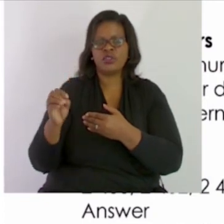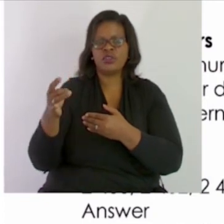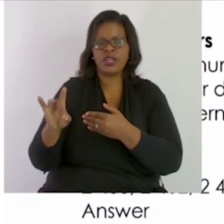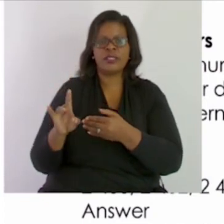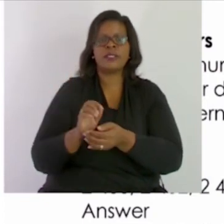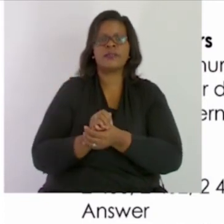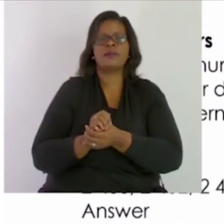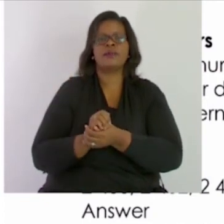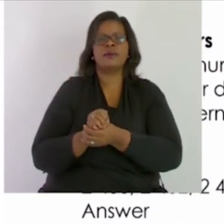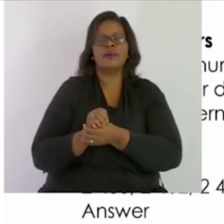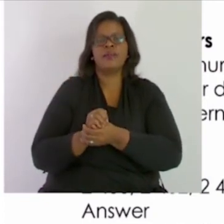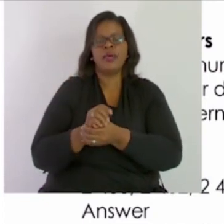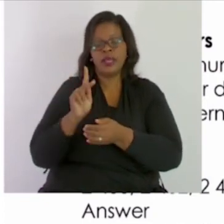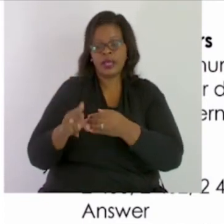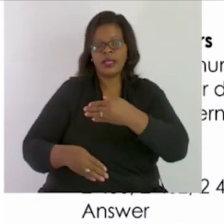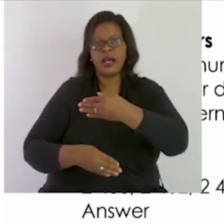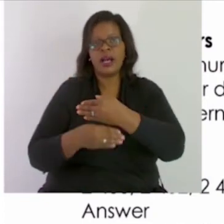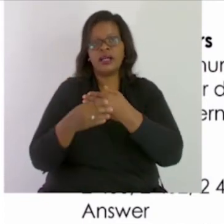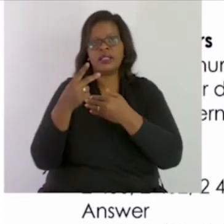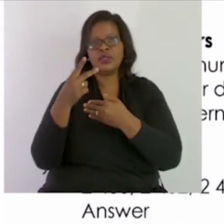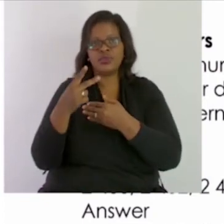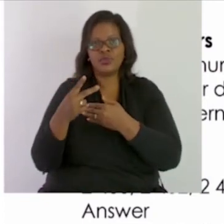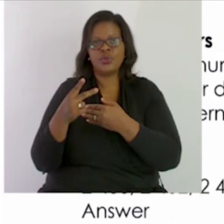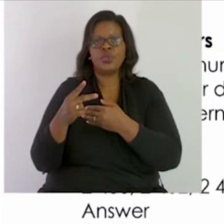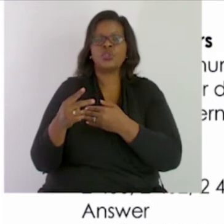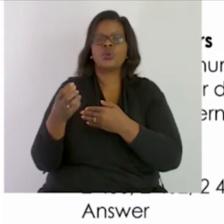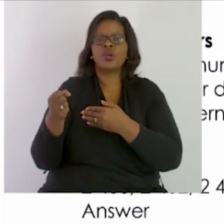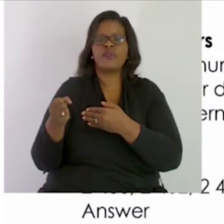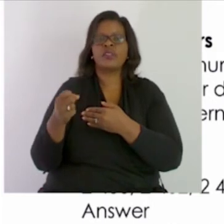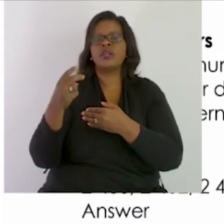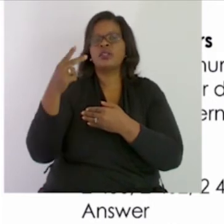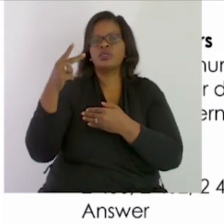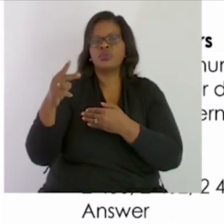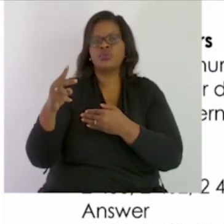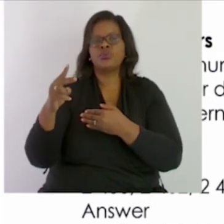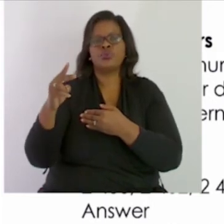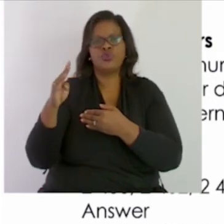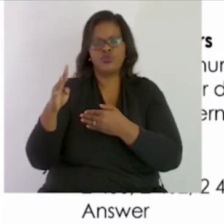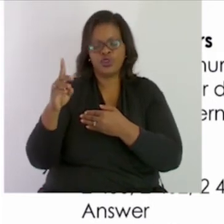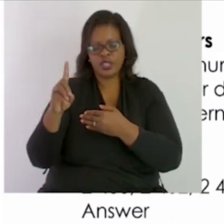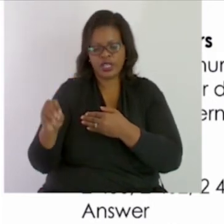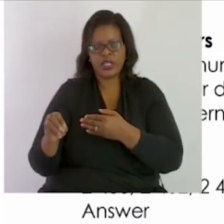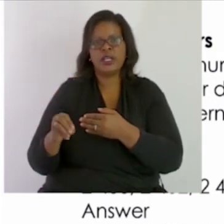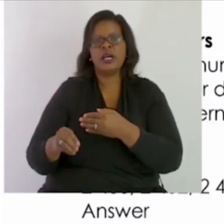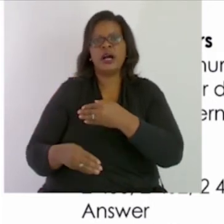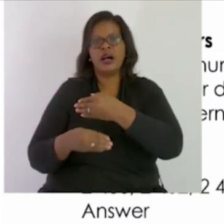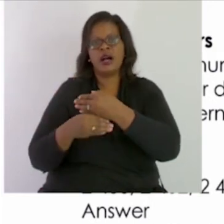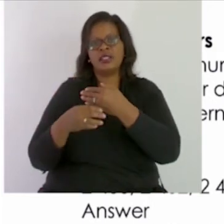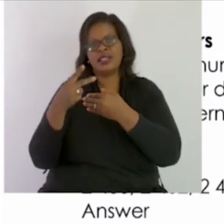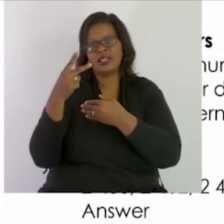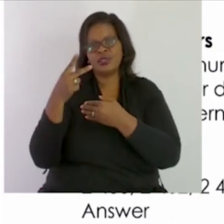2,408. The next one is given already, which is 2,410. Then the last one also add a